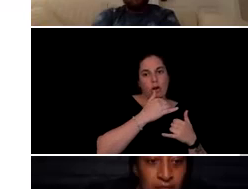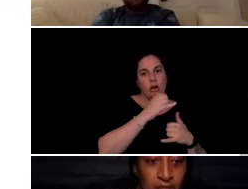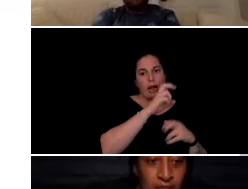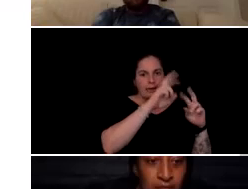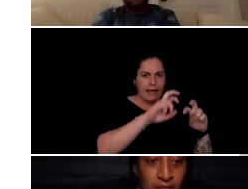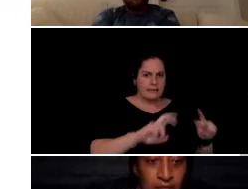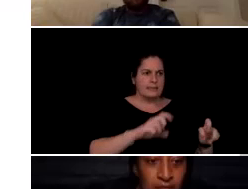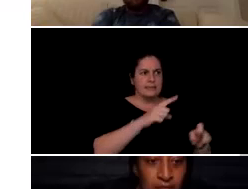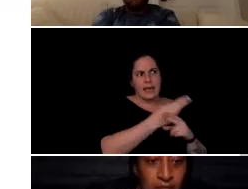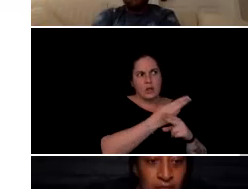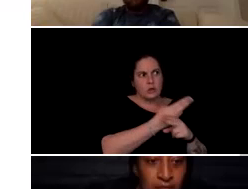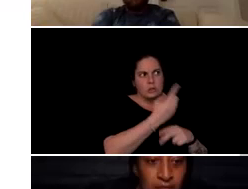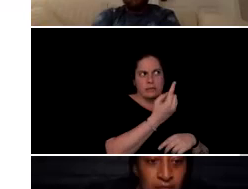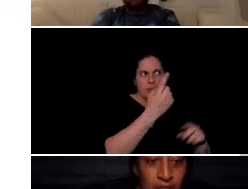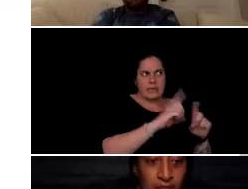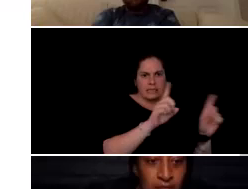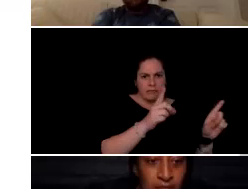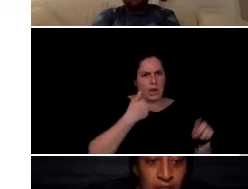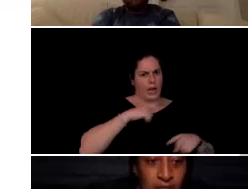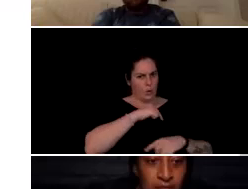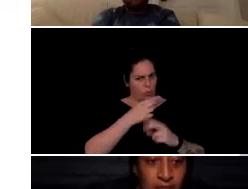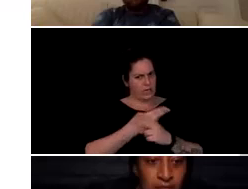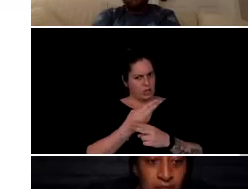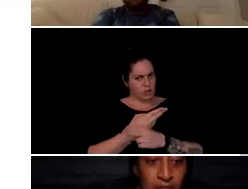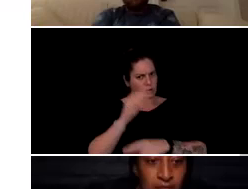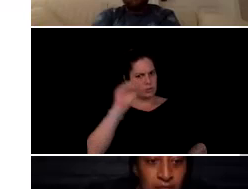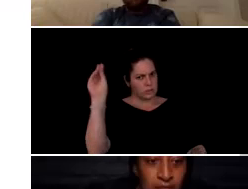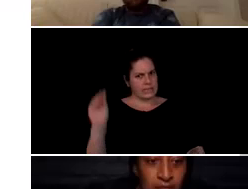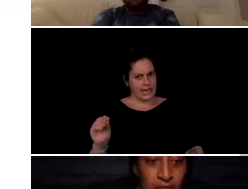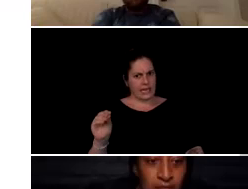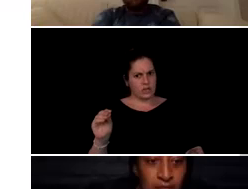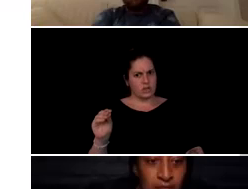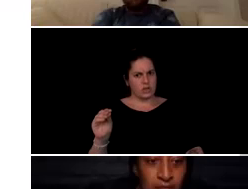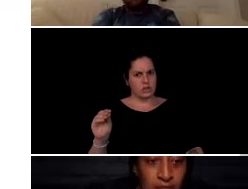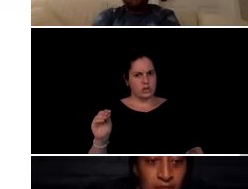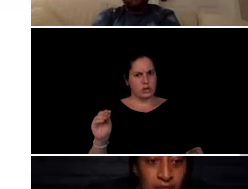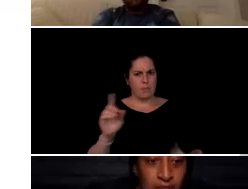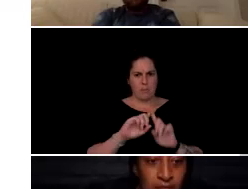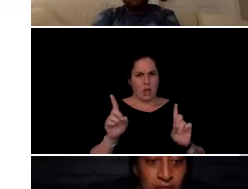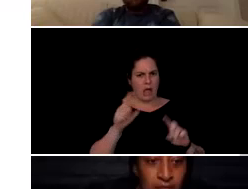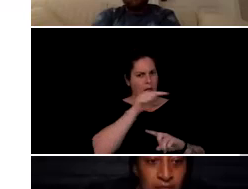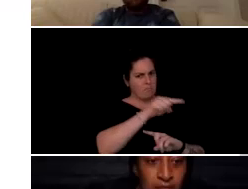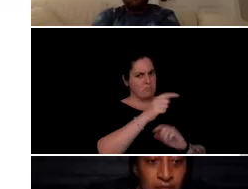hey, our error analysis consisted of doing percent error, but I noticed they're using this technique.